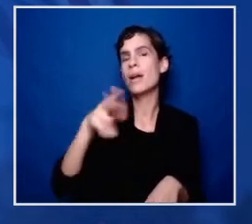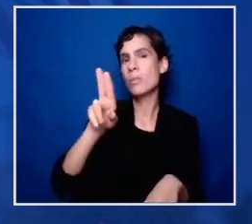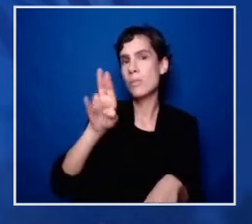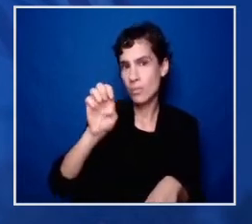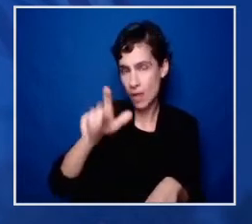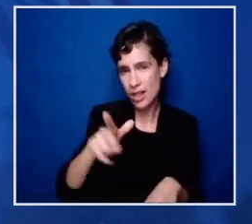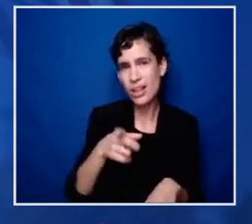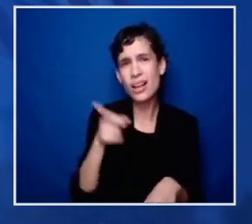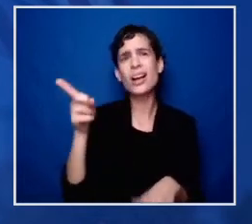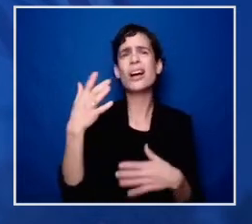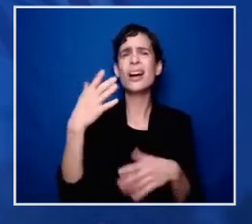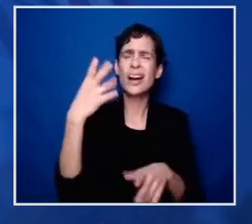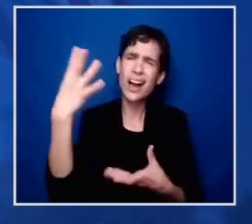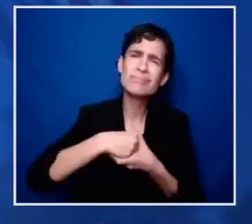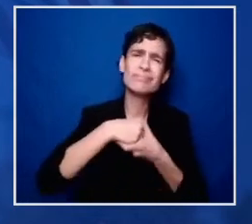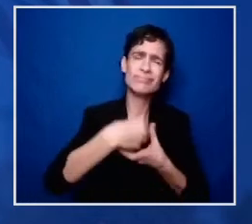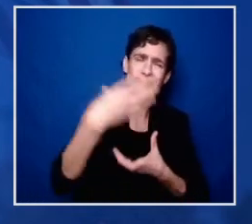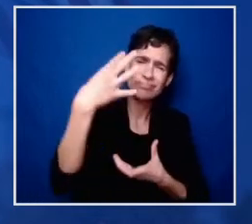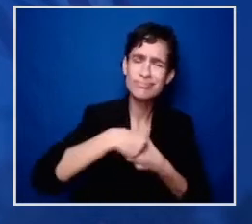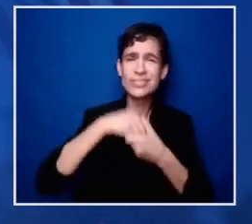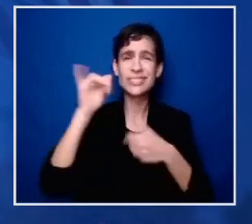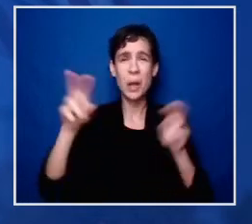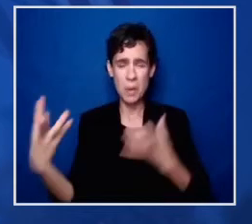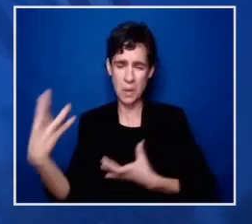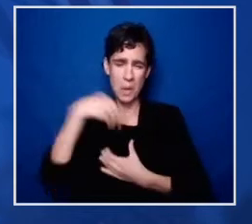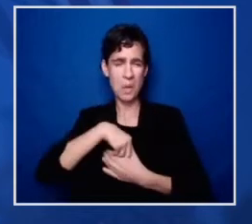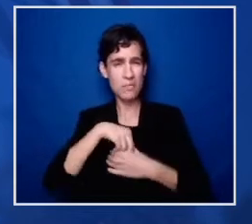family motto is something that I'm going to start sharing with my kids for sure.